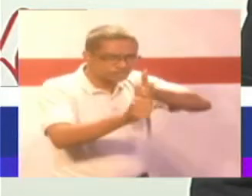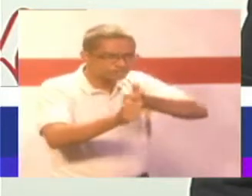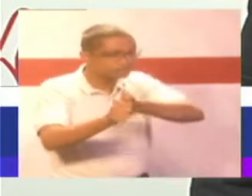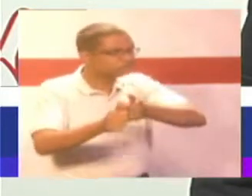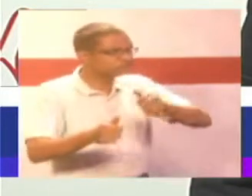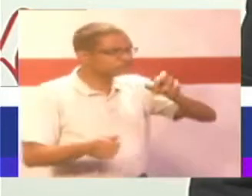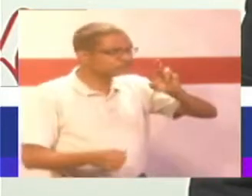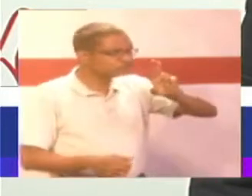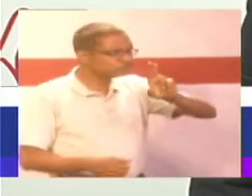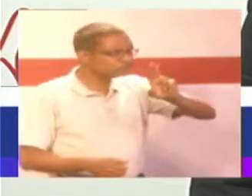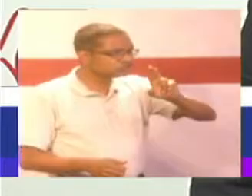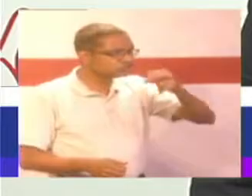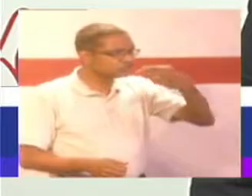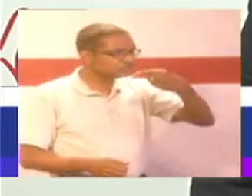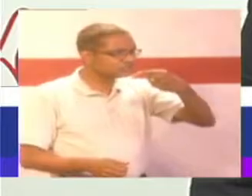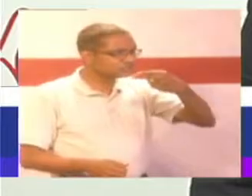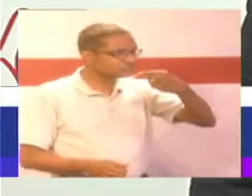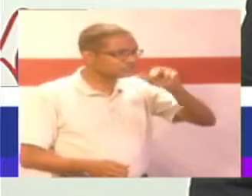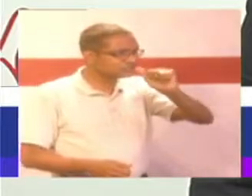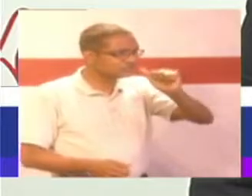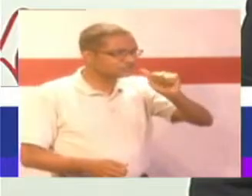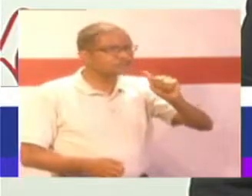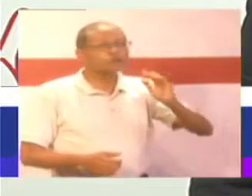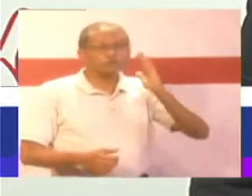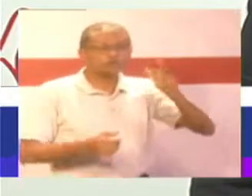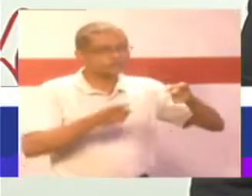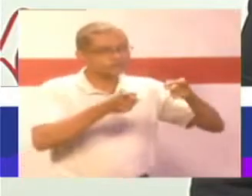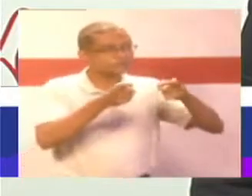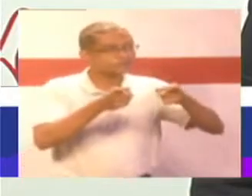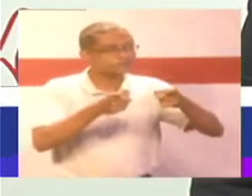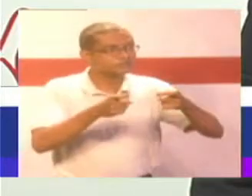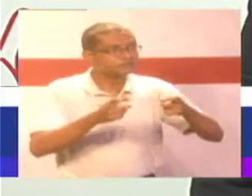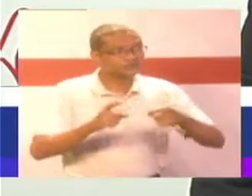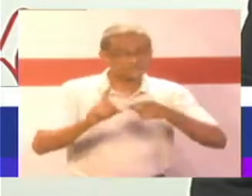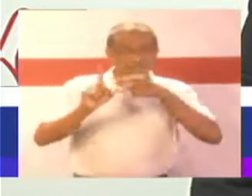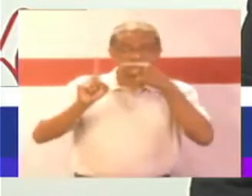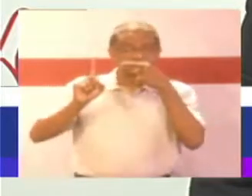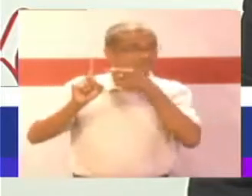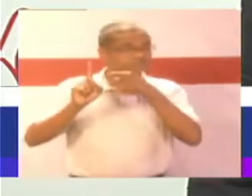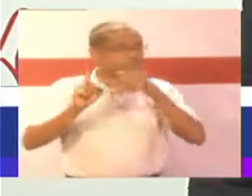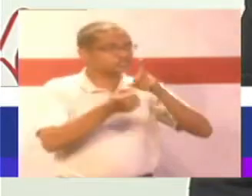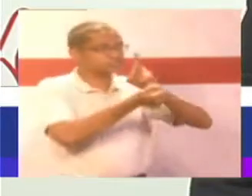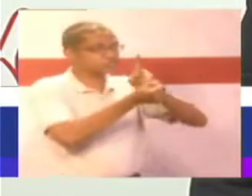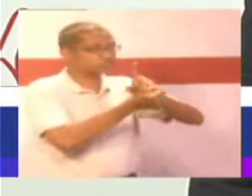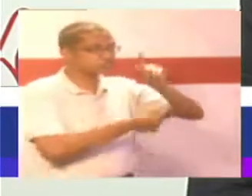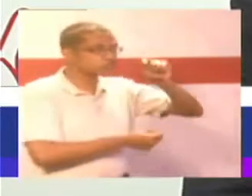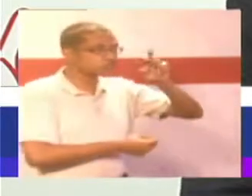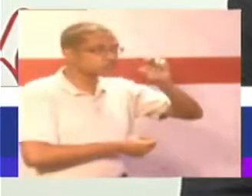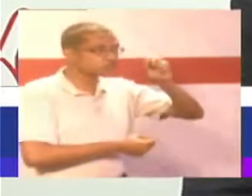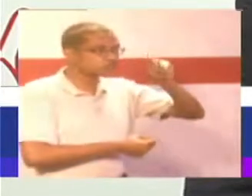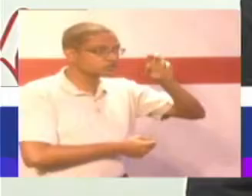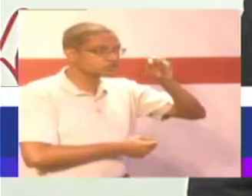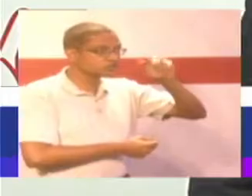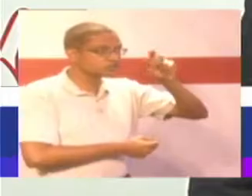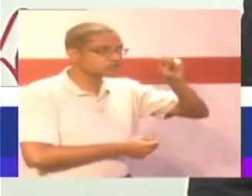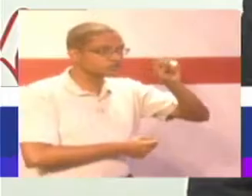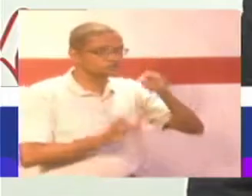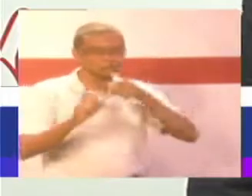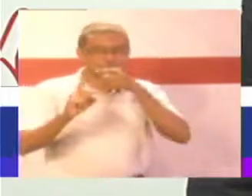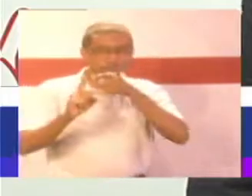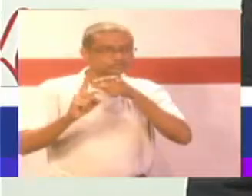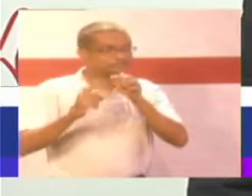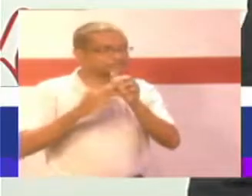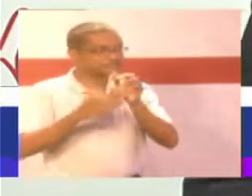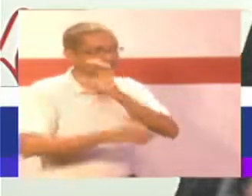relevant specialists, and Dr. Michelle Trotman, who is the clinical lead and a pulmonologist by